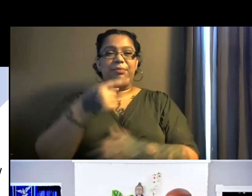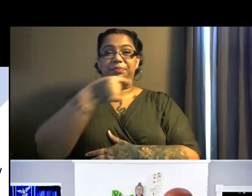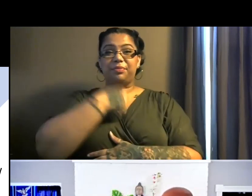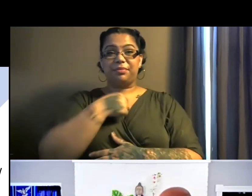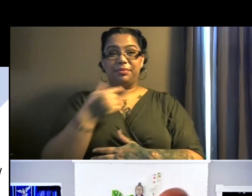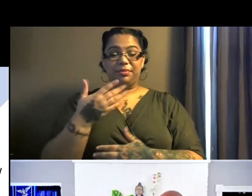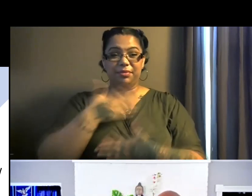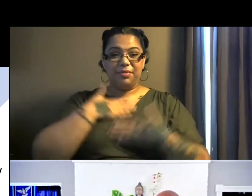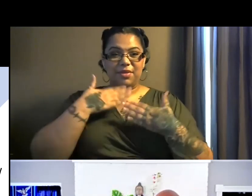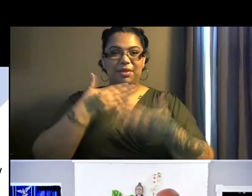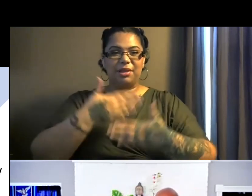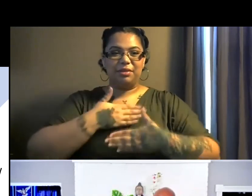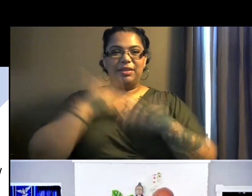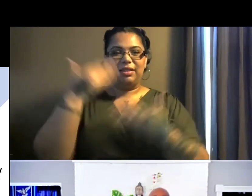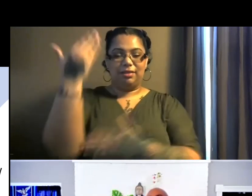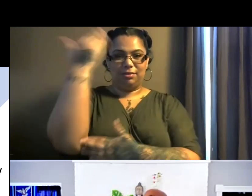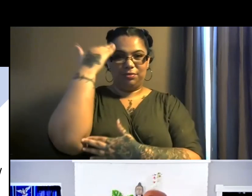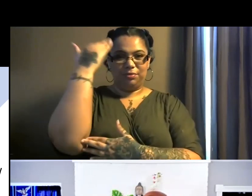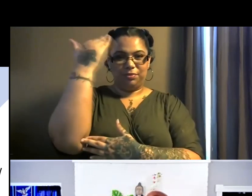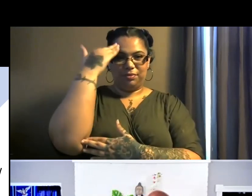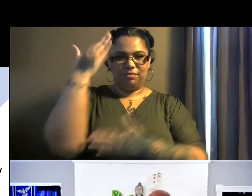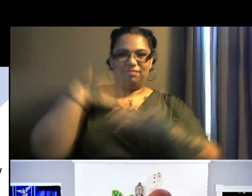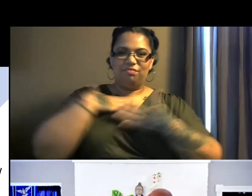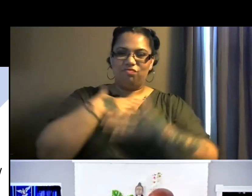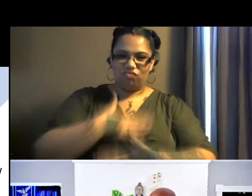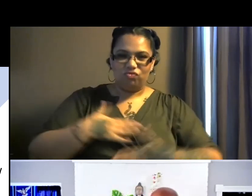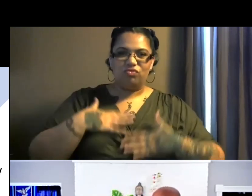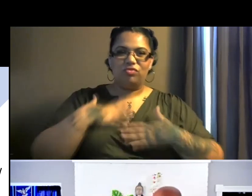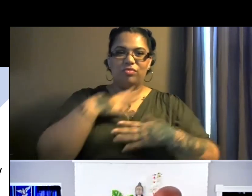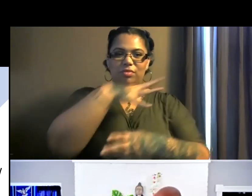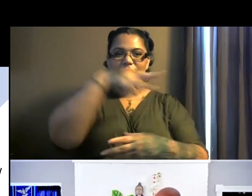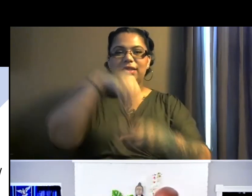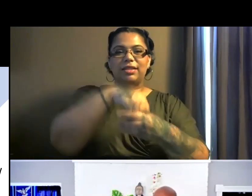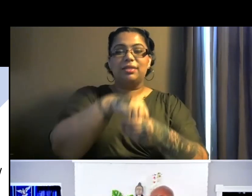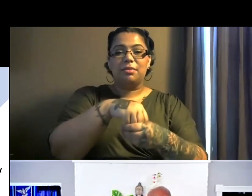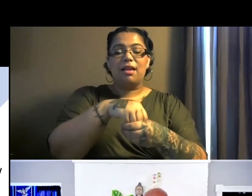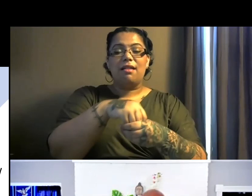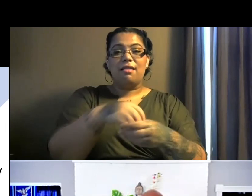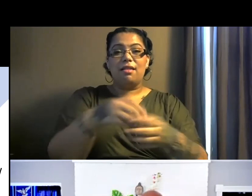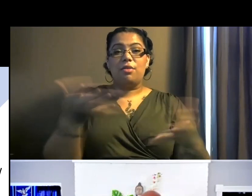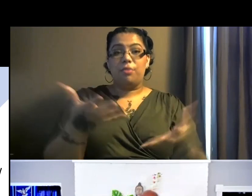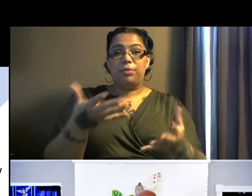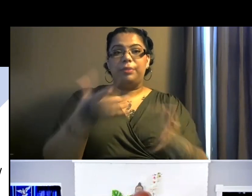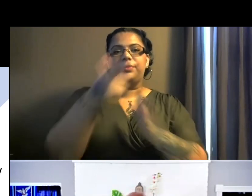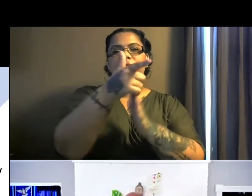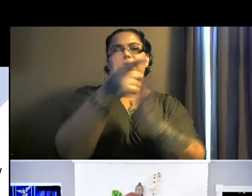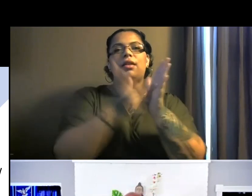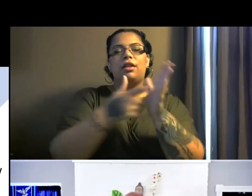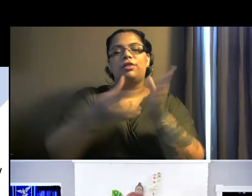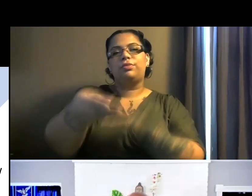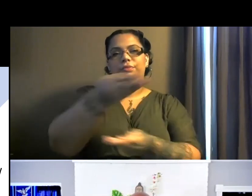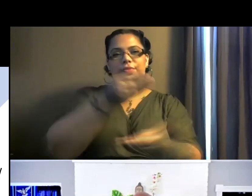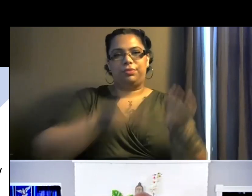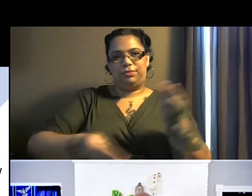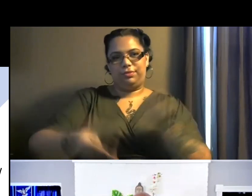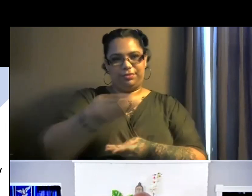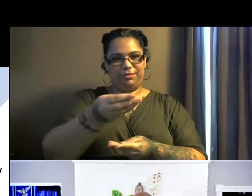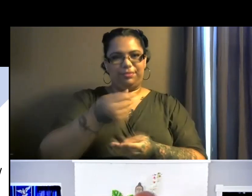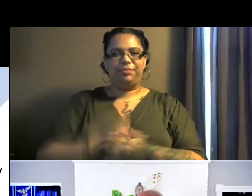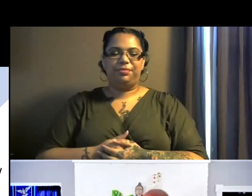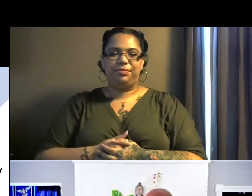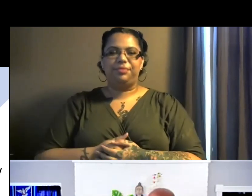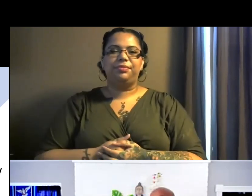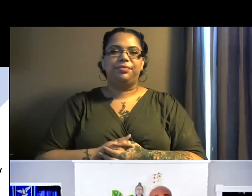joyfully, consciously, and gratefully participate in the law of